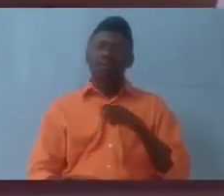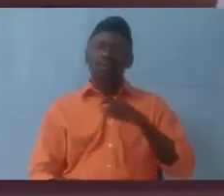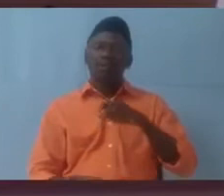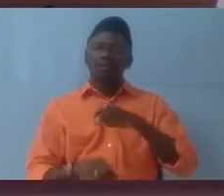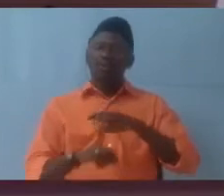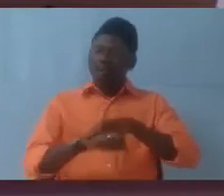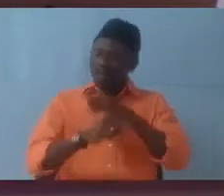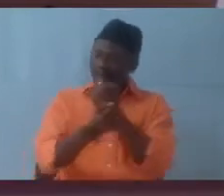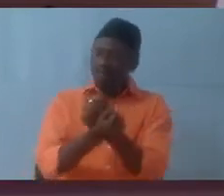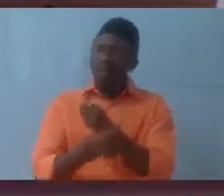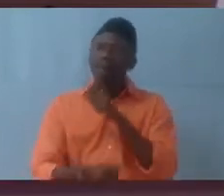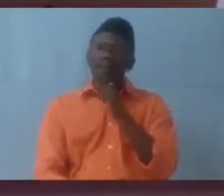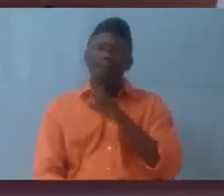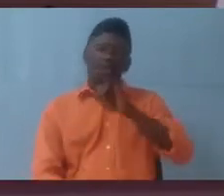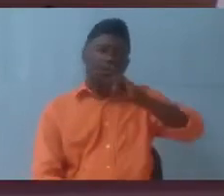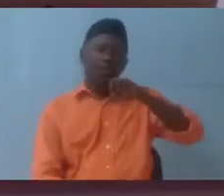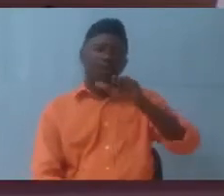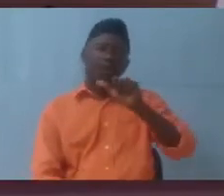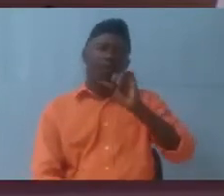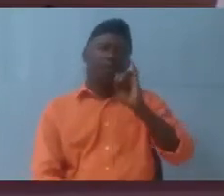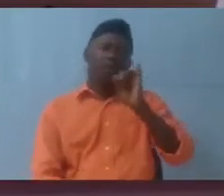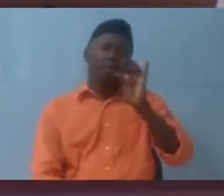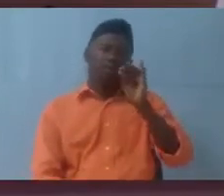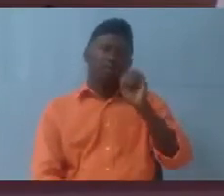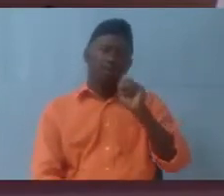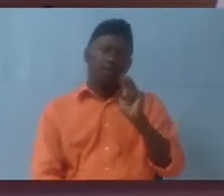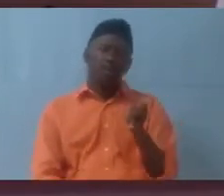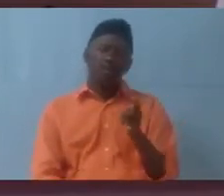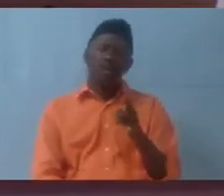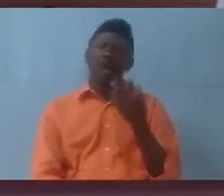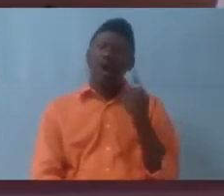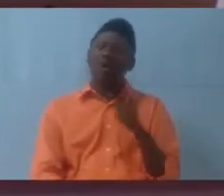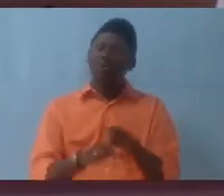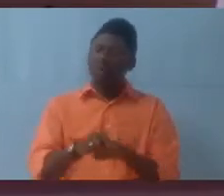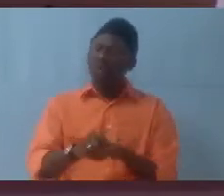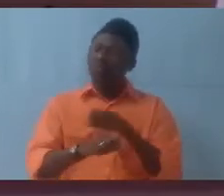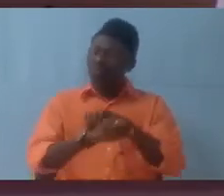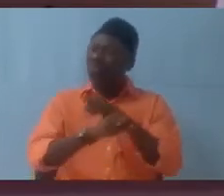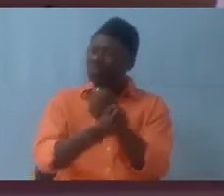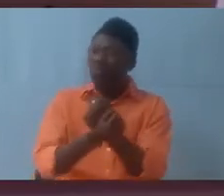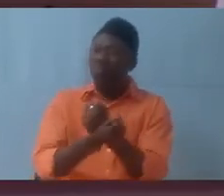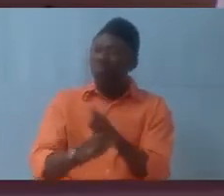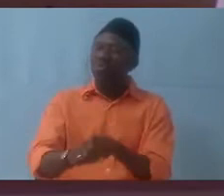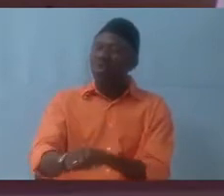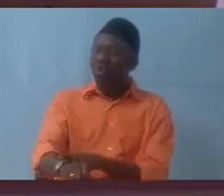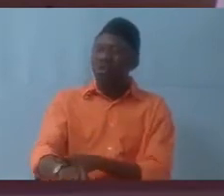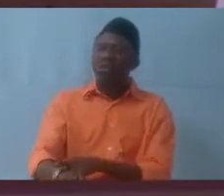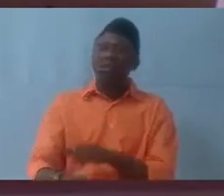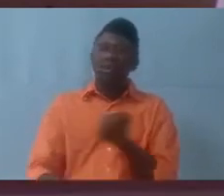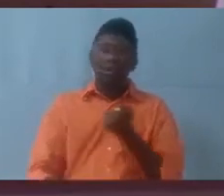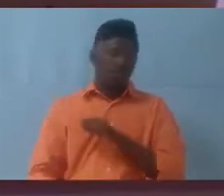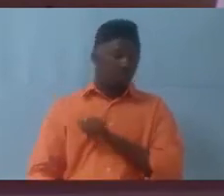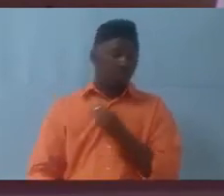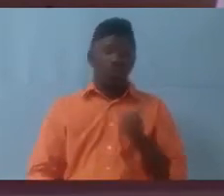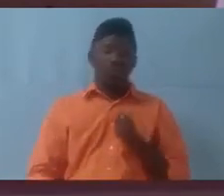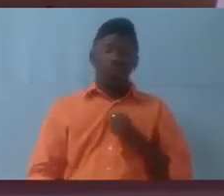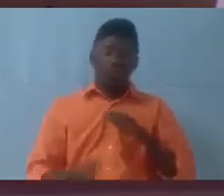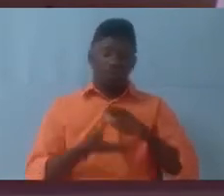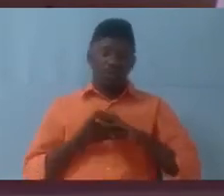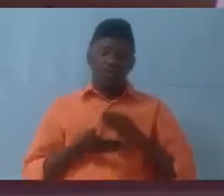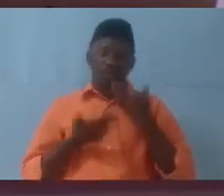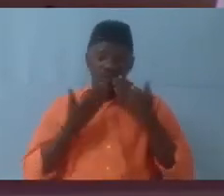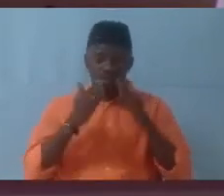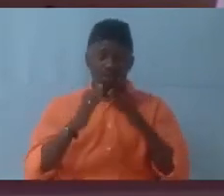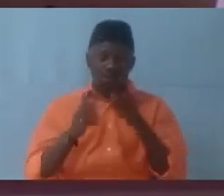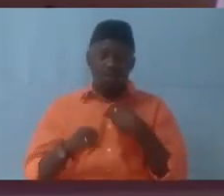detained na di ngam na wax commission bi justice jaite mom and we receive information that he was detained at serious crime in